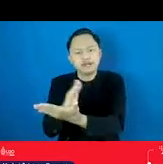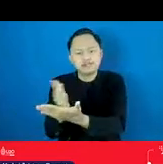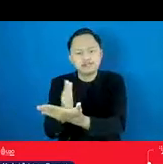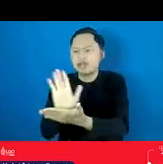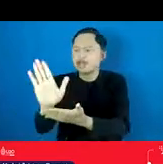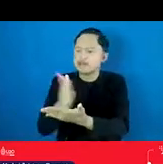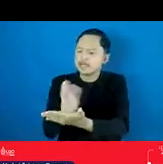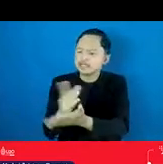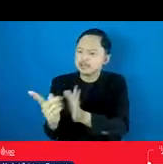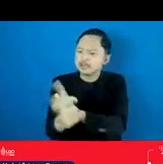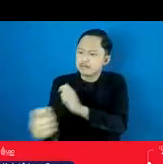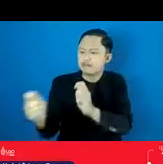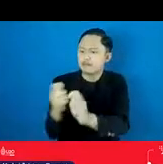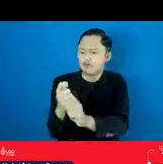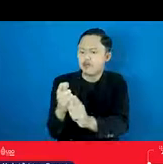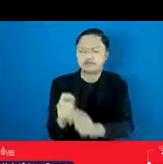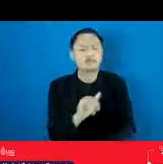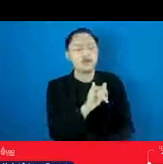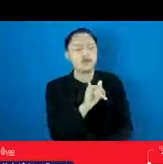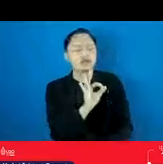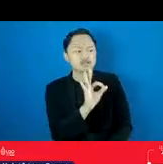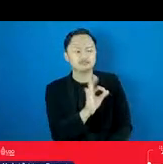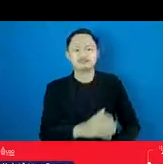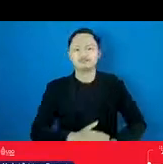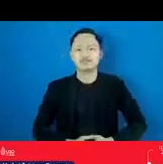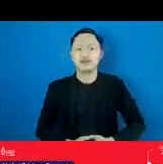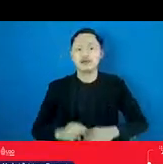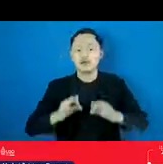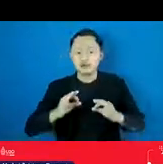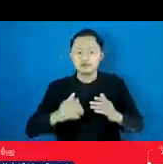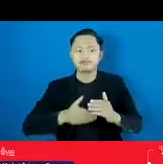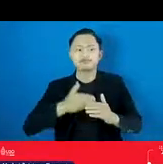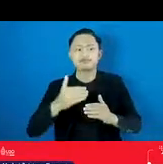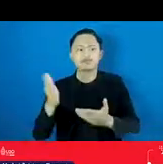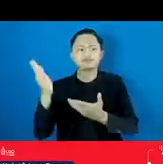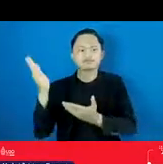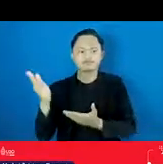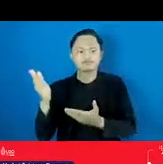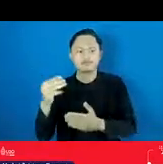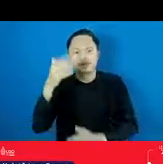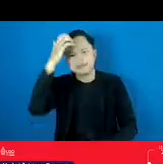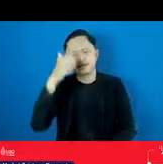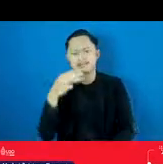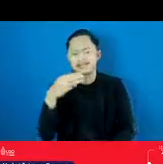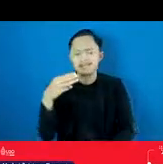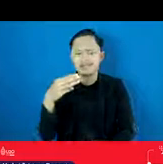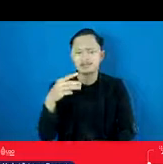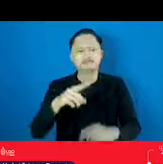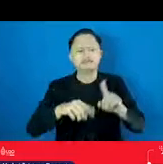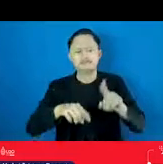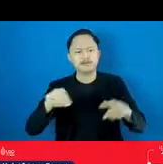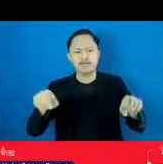translate? Got it. So Electra has provided its electric buses to various STUs in the